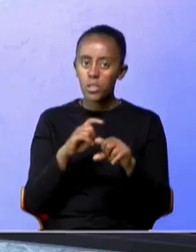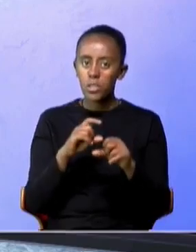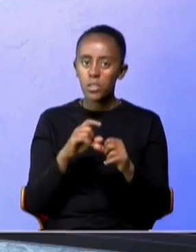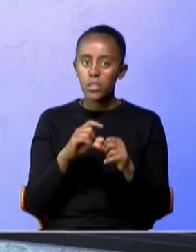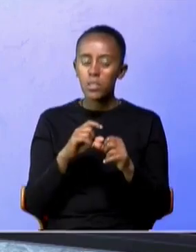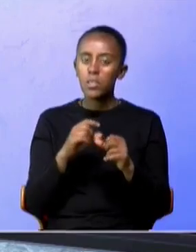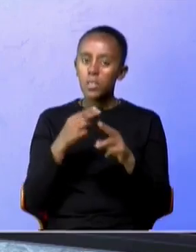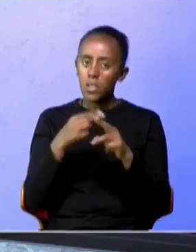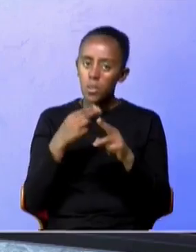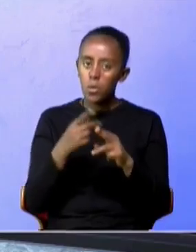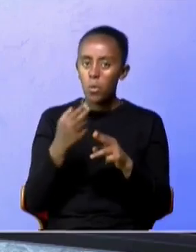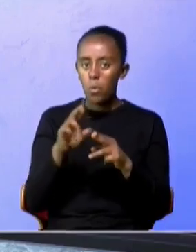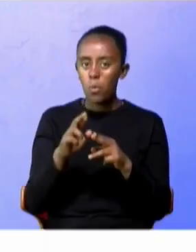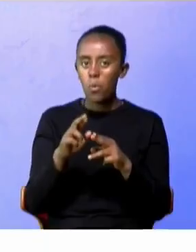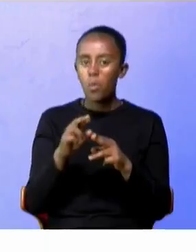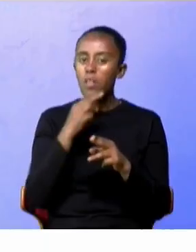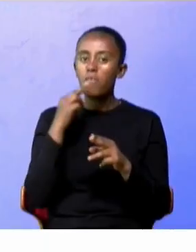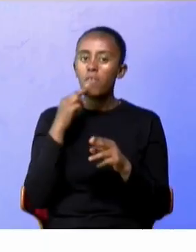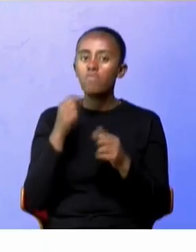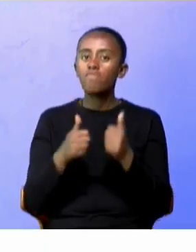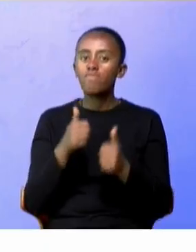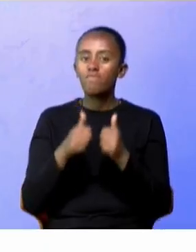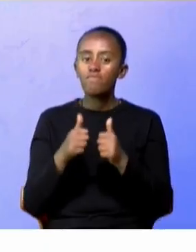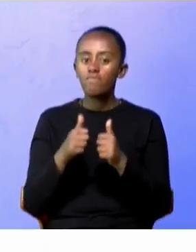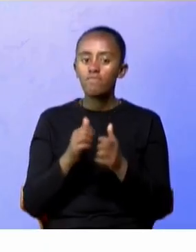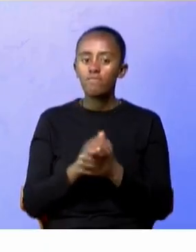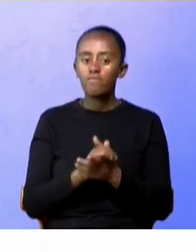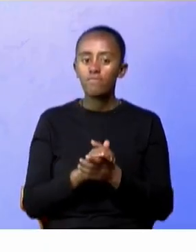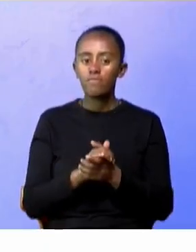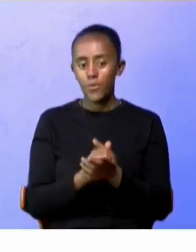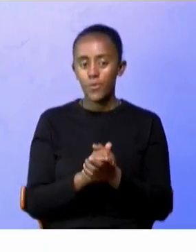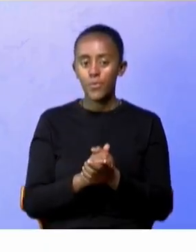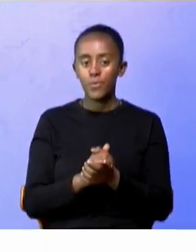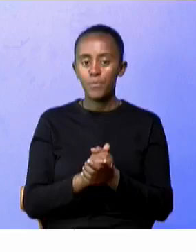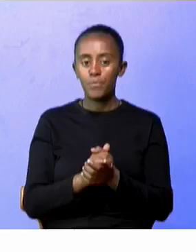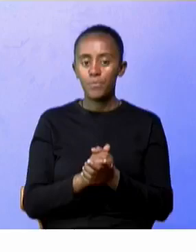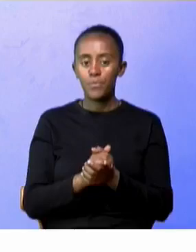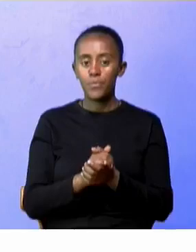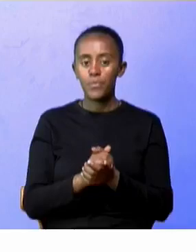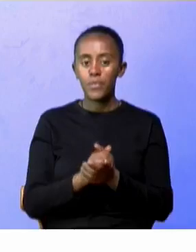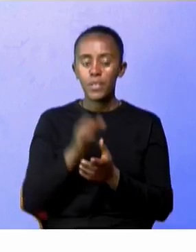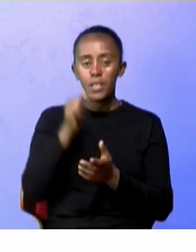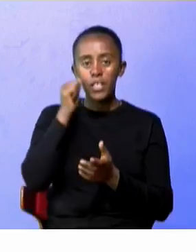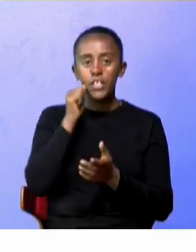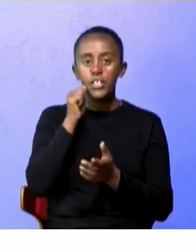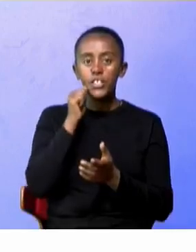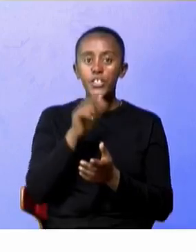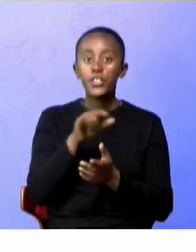as a noun or as a verb? I will give you another example. She is